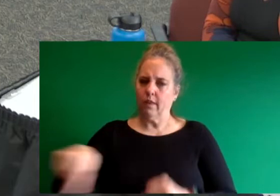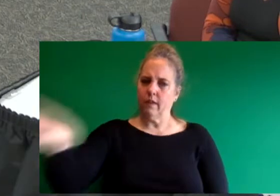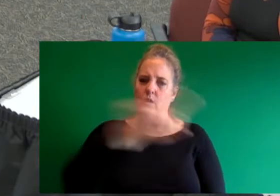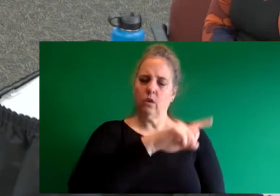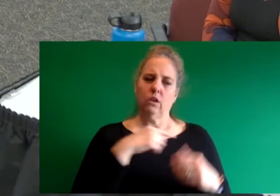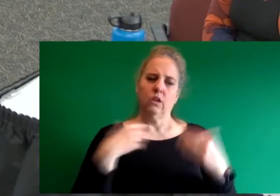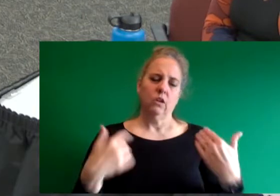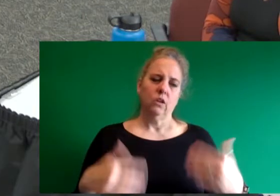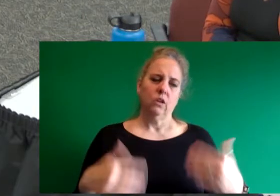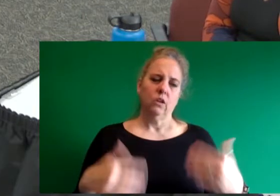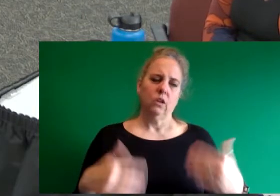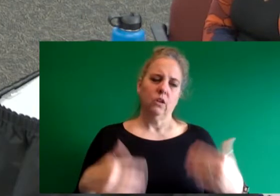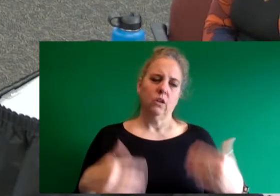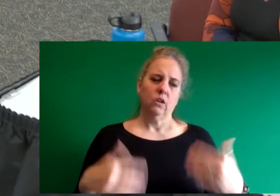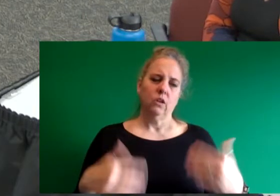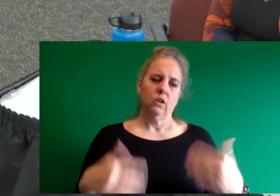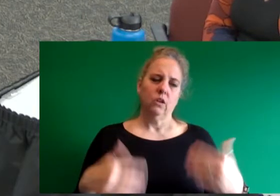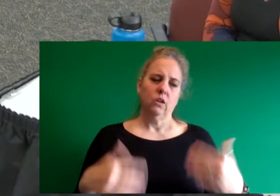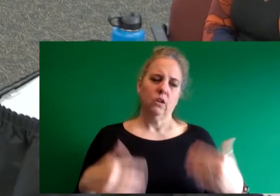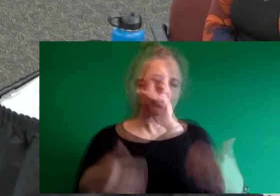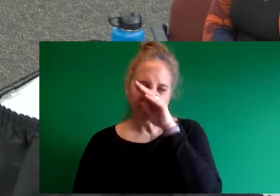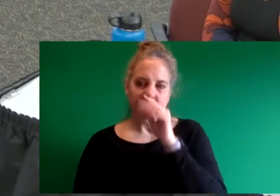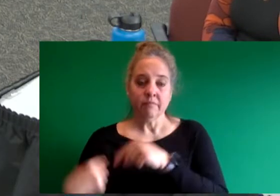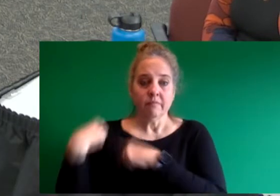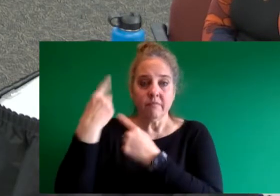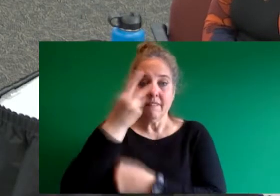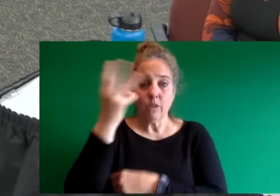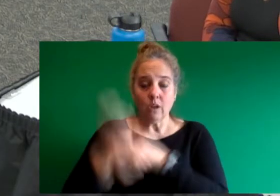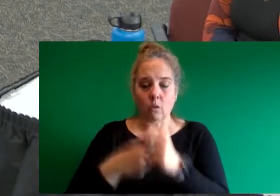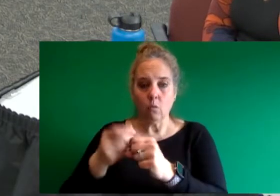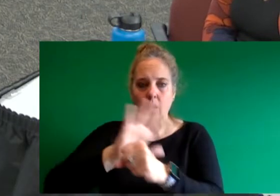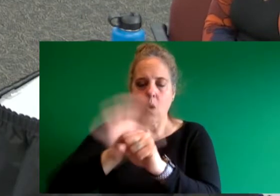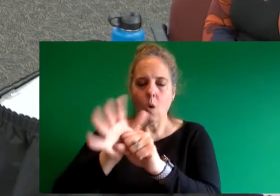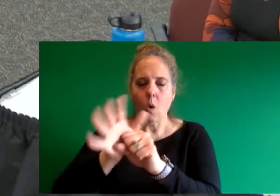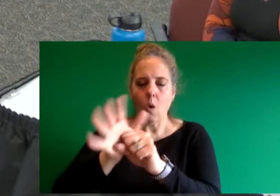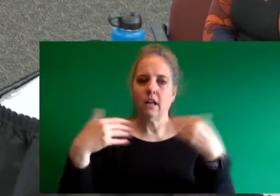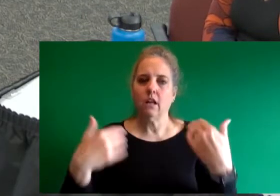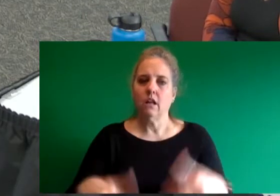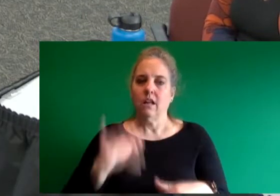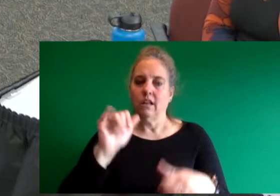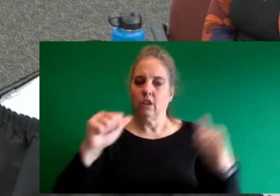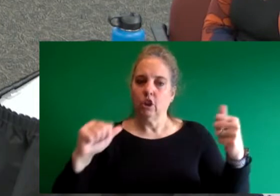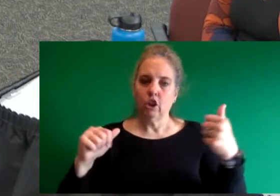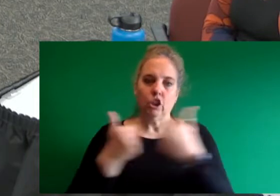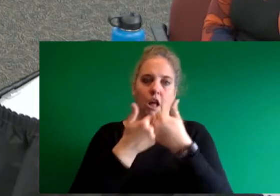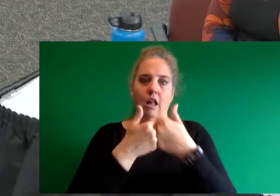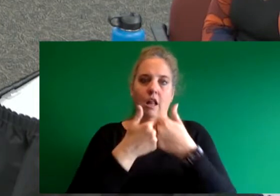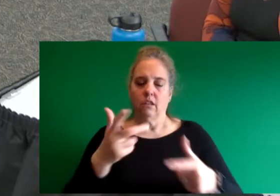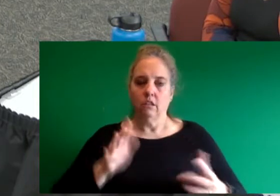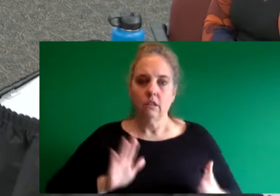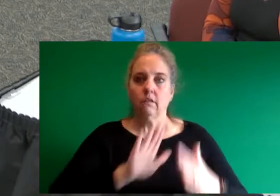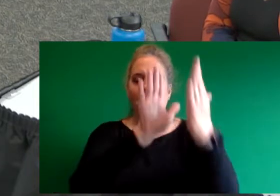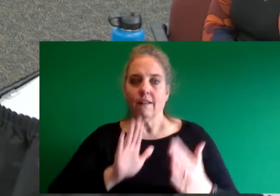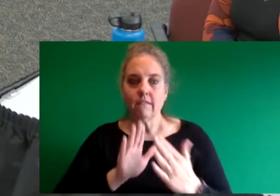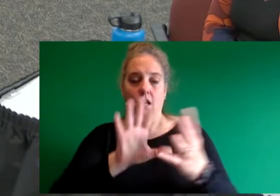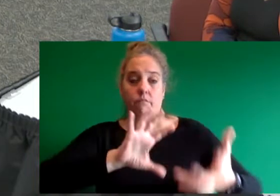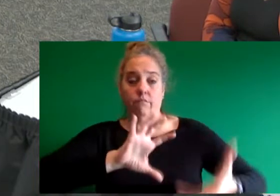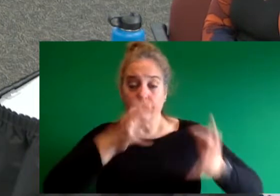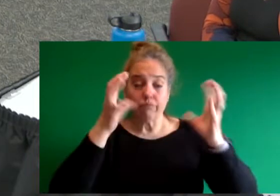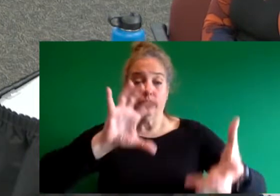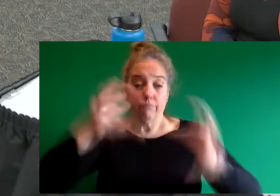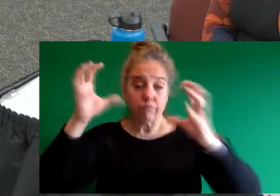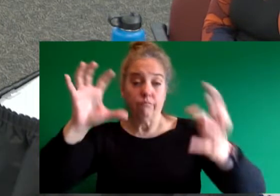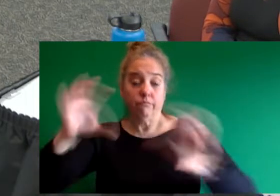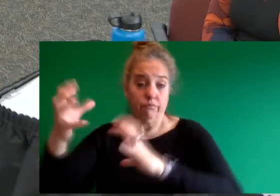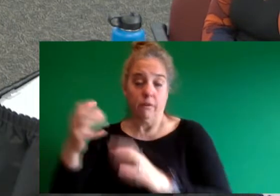really threw a curveball for everybody and gave us a lot of increased challenges, but we were able to get through those and